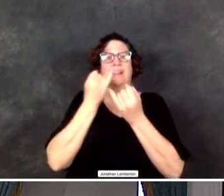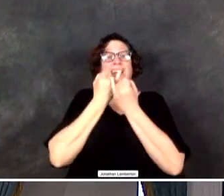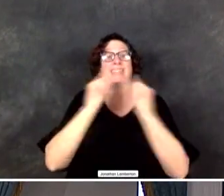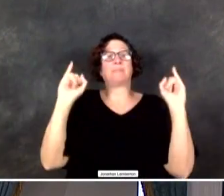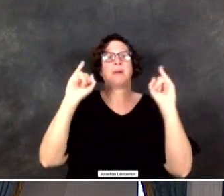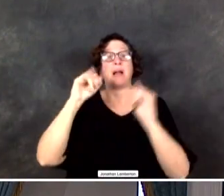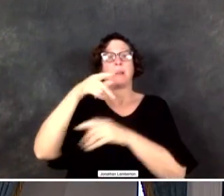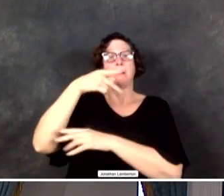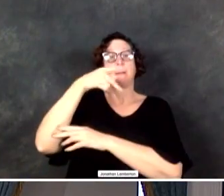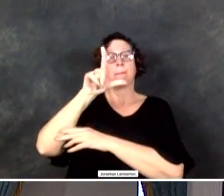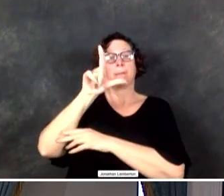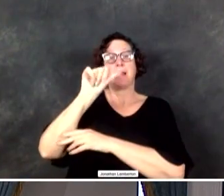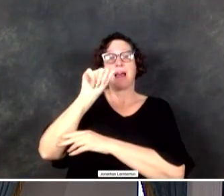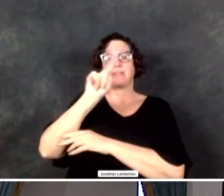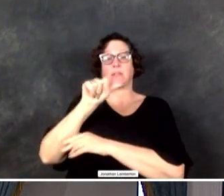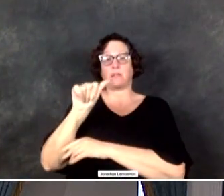Journal.